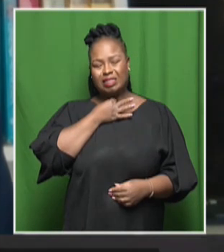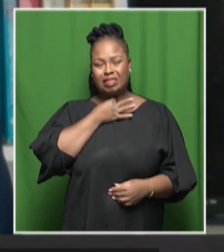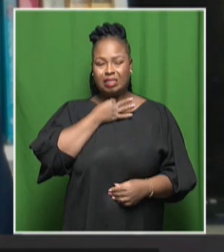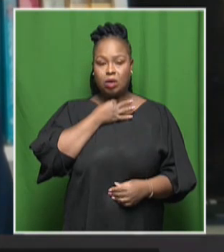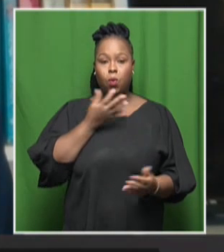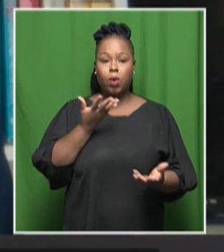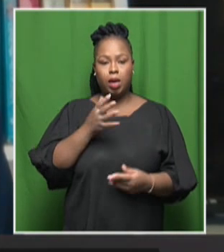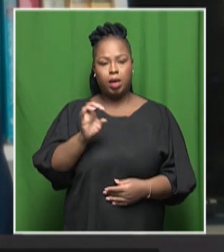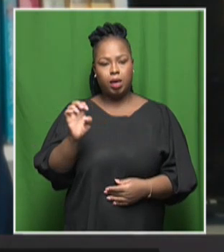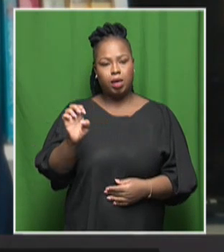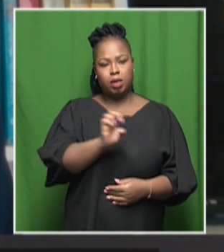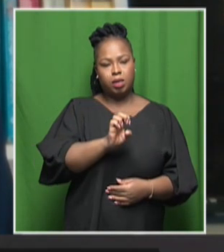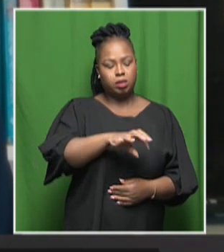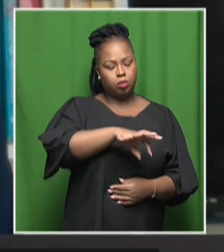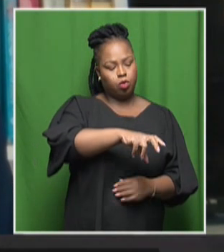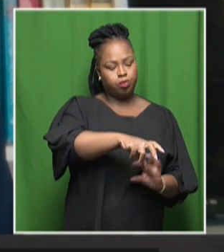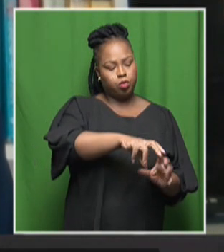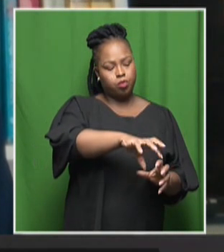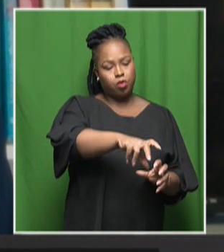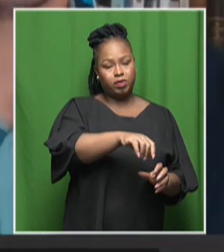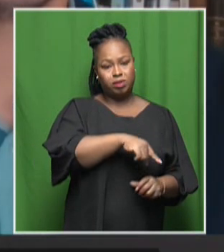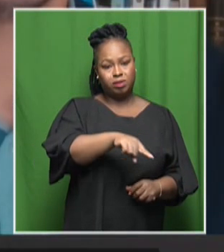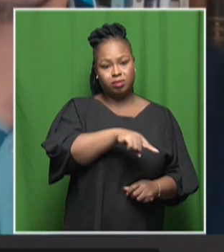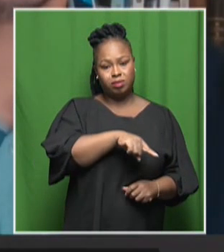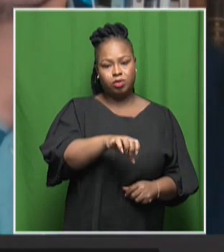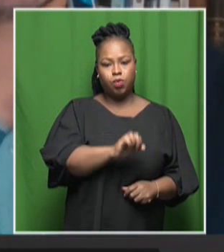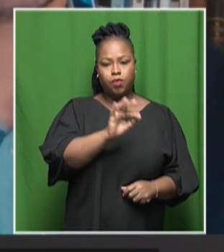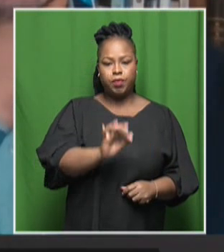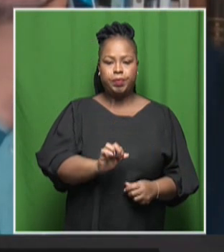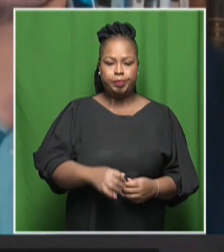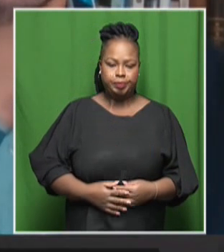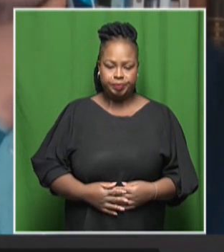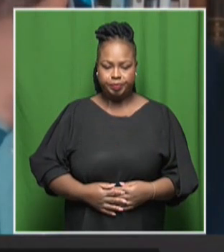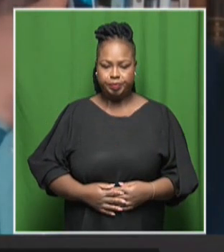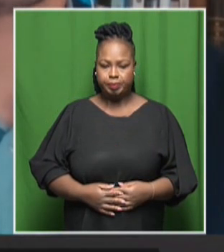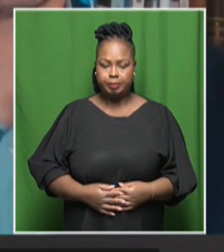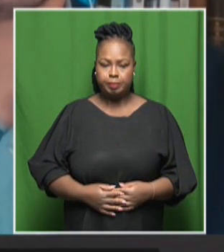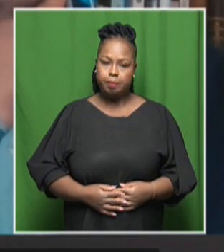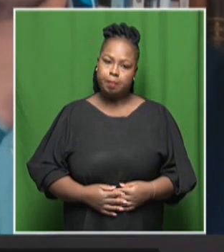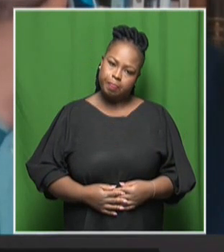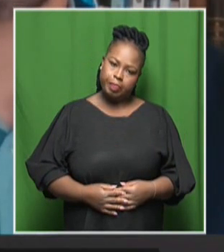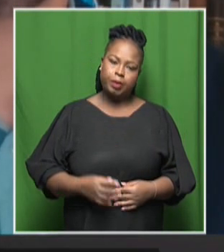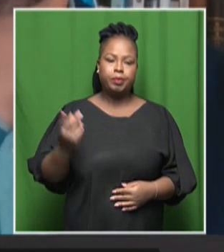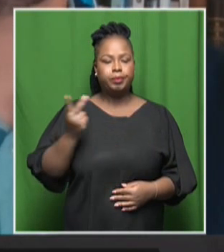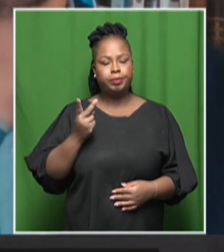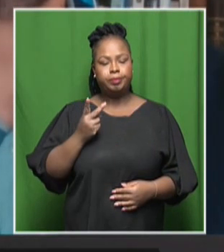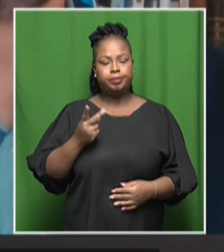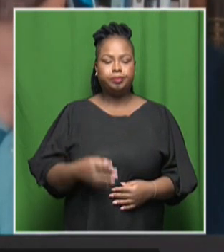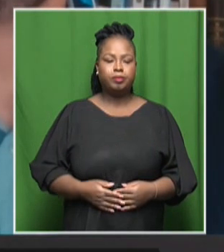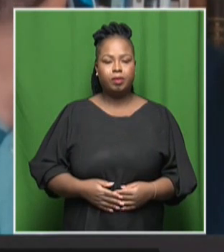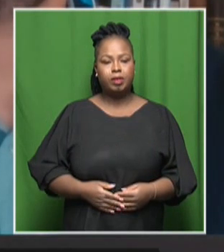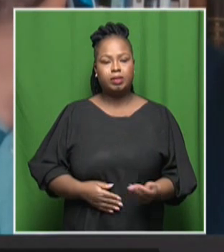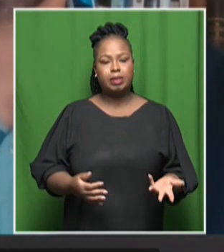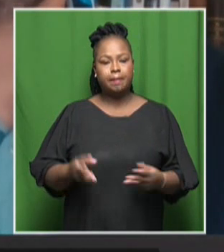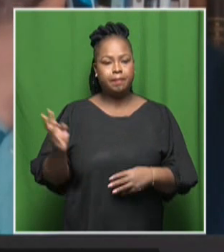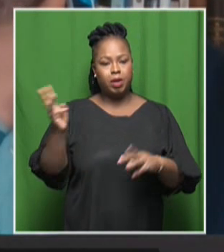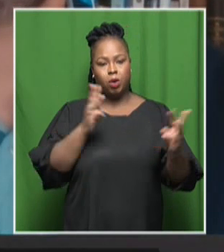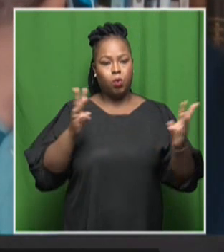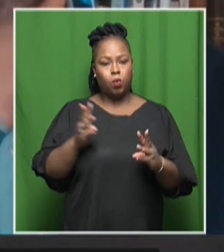specifically in the eastern provinces of South Africa. And just looking at that, we've been hearing from our